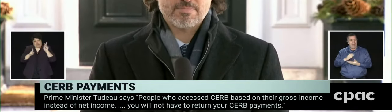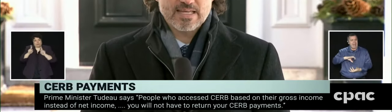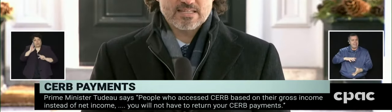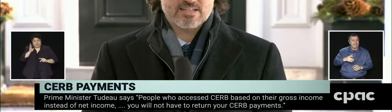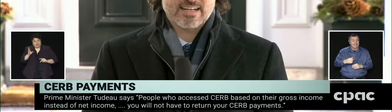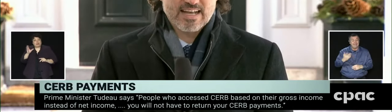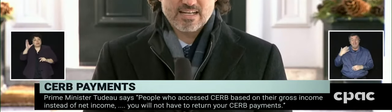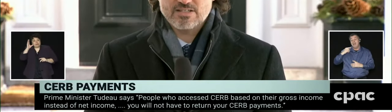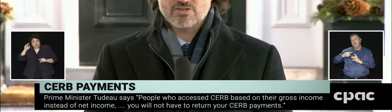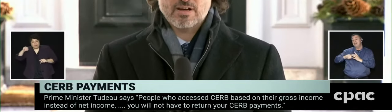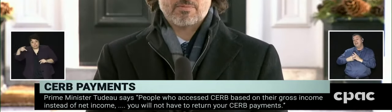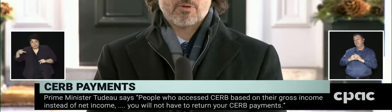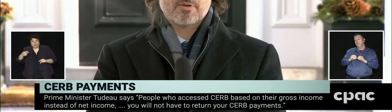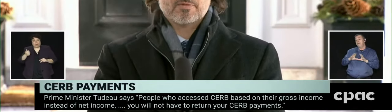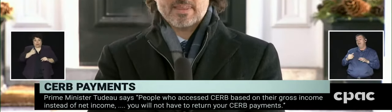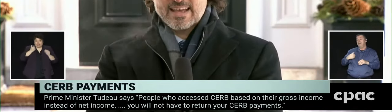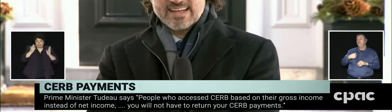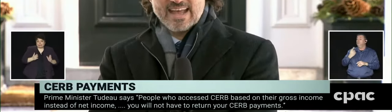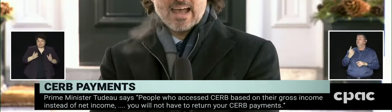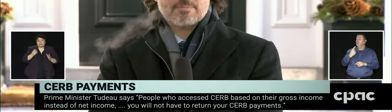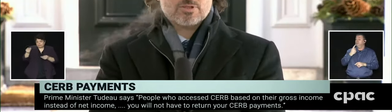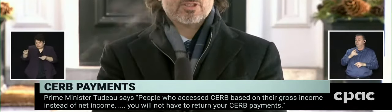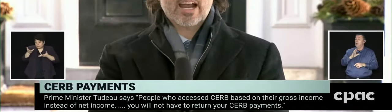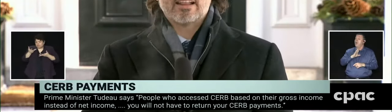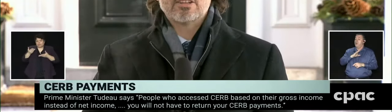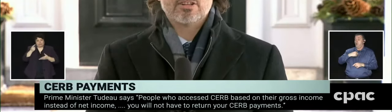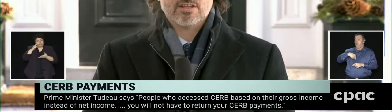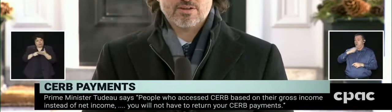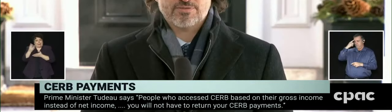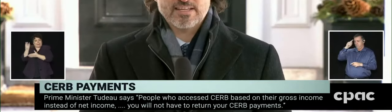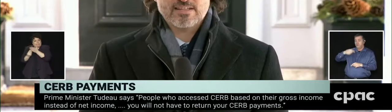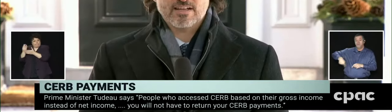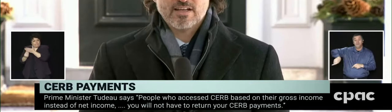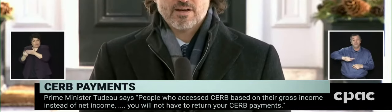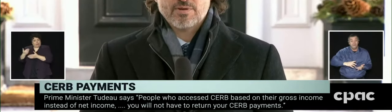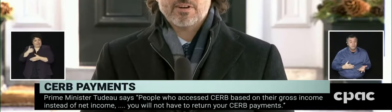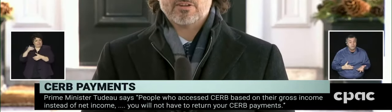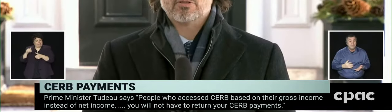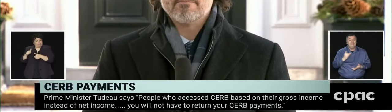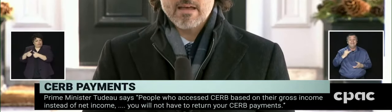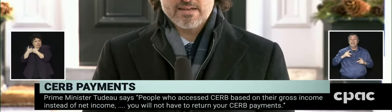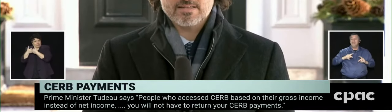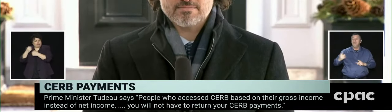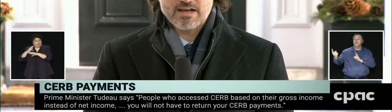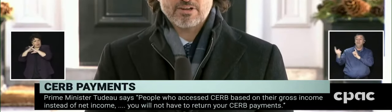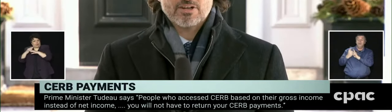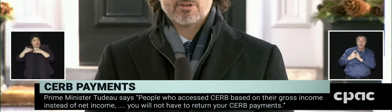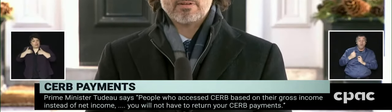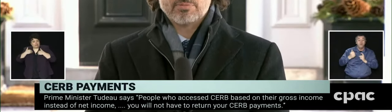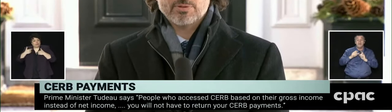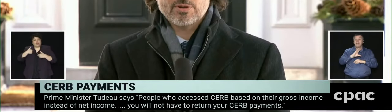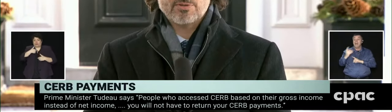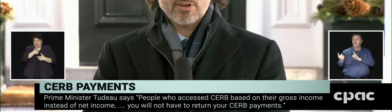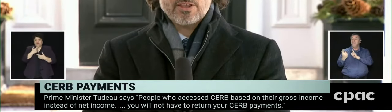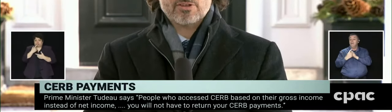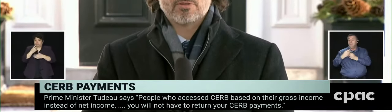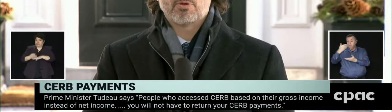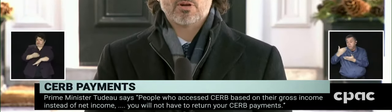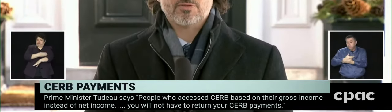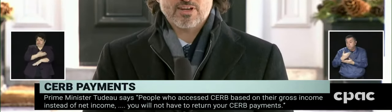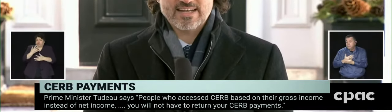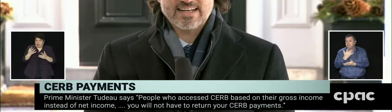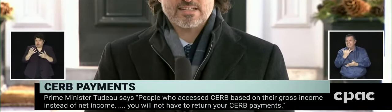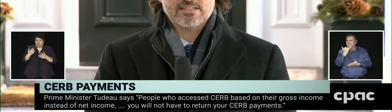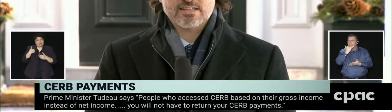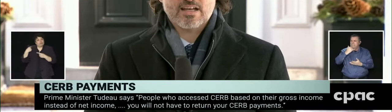to MPs, to Canadians who come forward with gaps or challenges that they're facing, we've done a tremendous amount to improve the